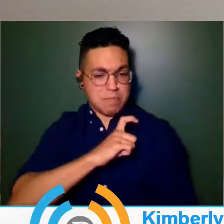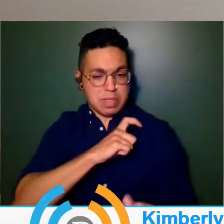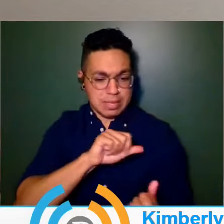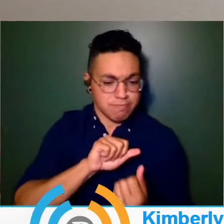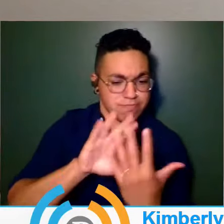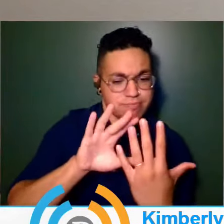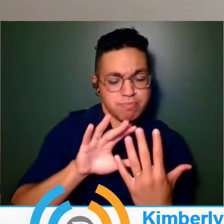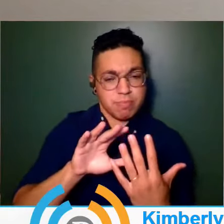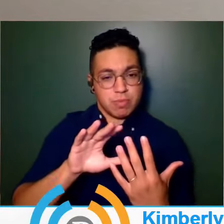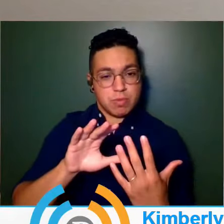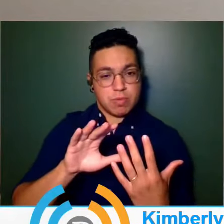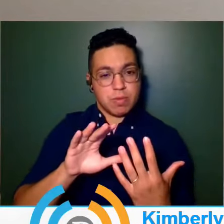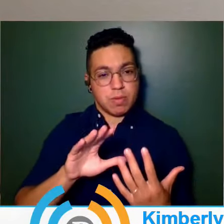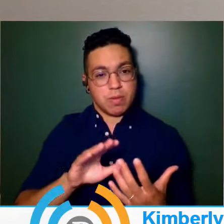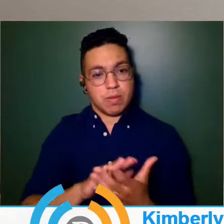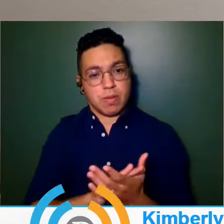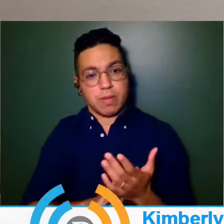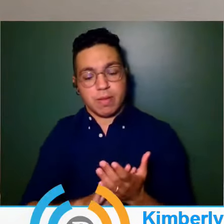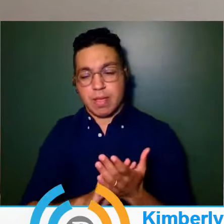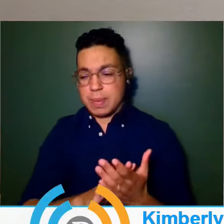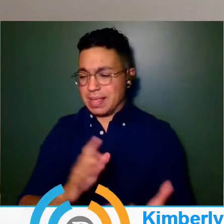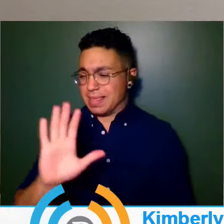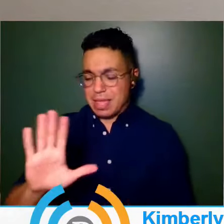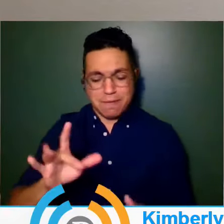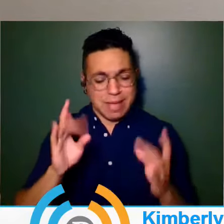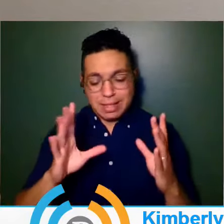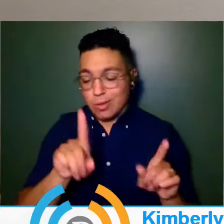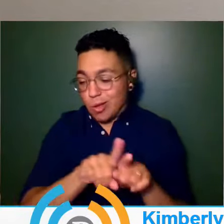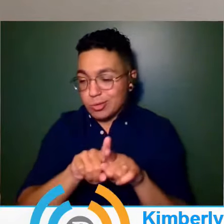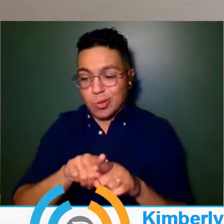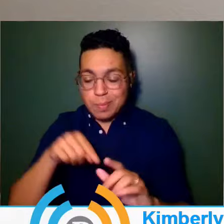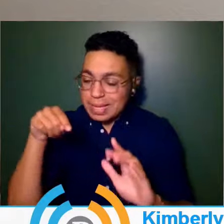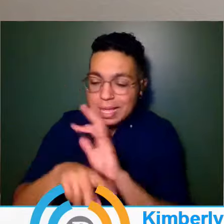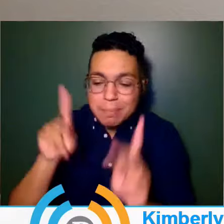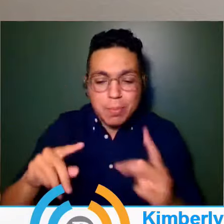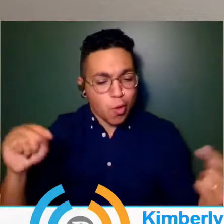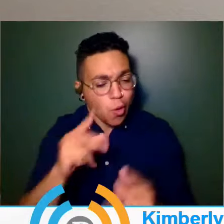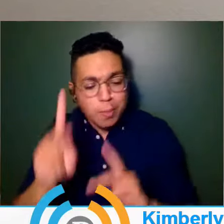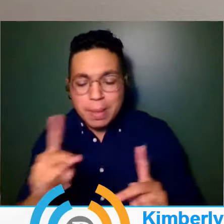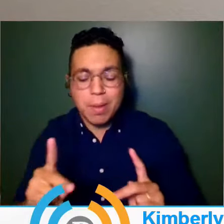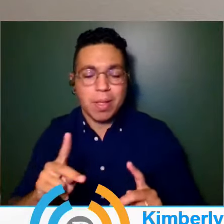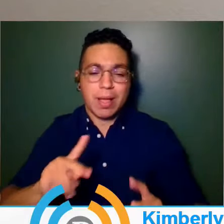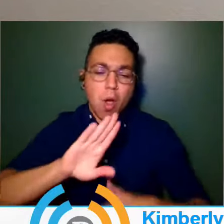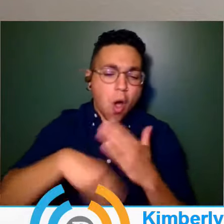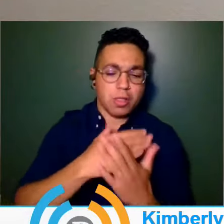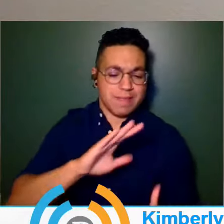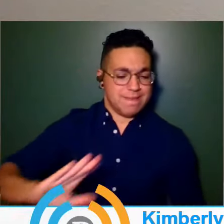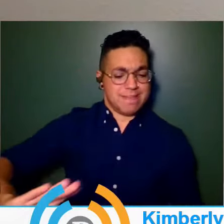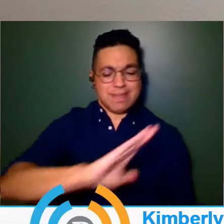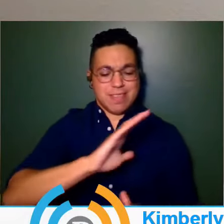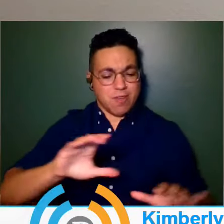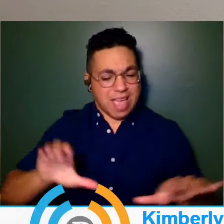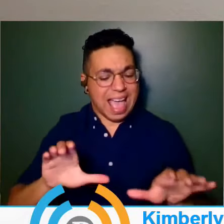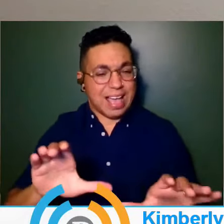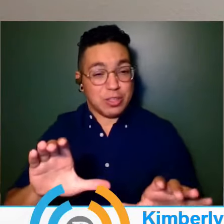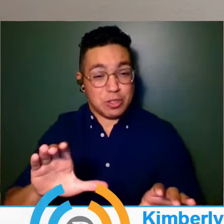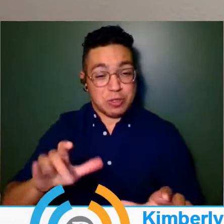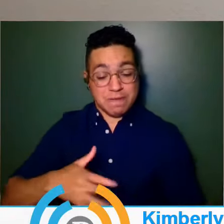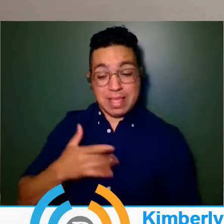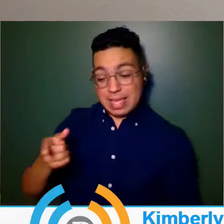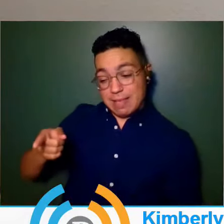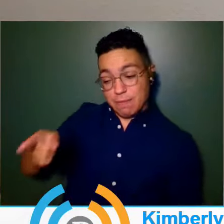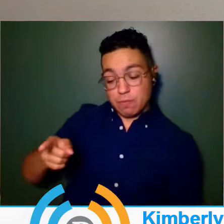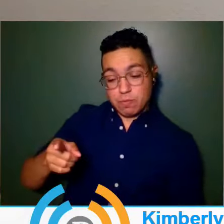the lives of people, that injures people, that by sharing that experience with